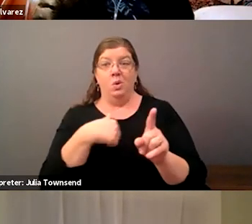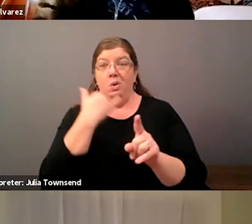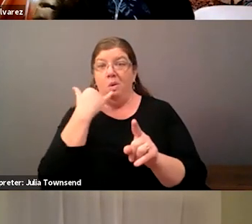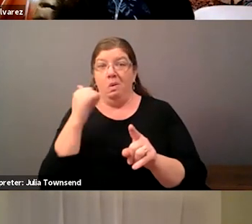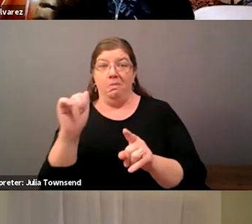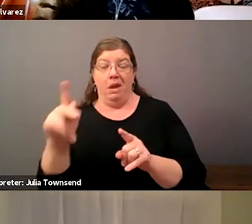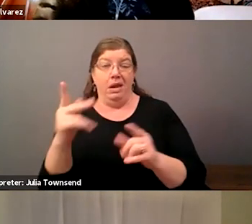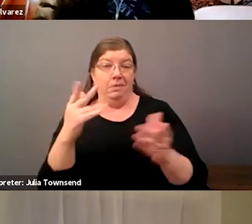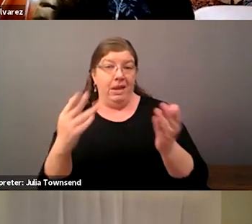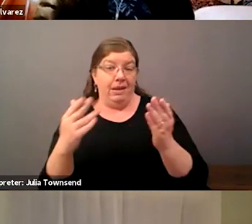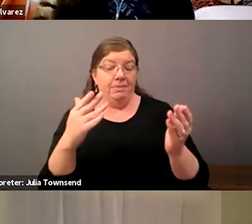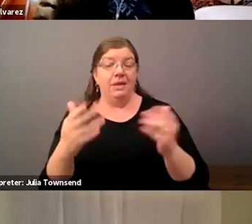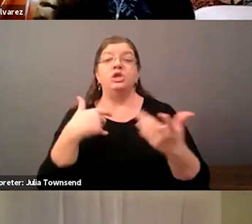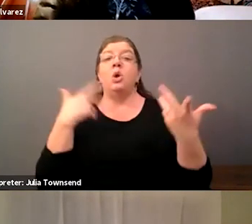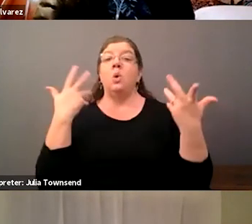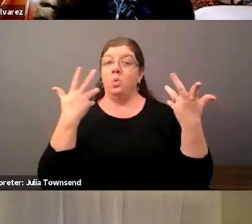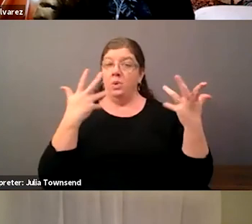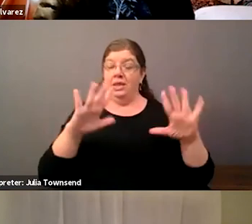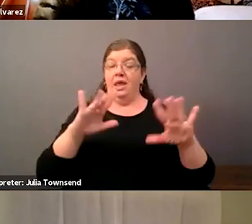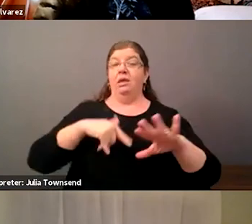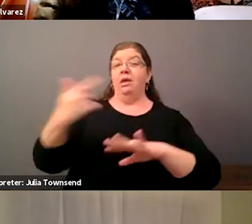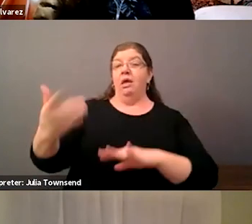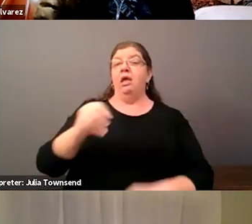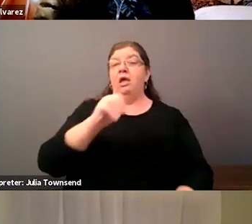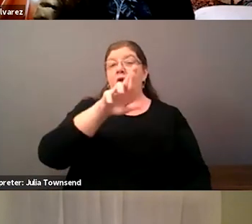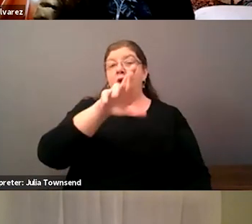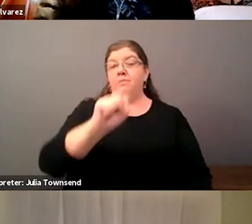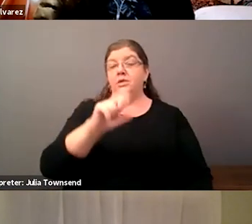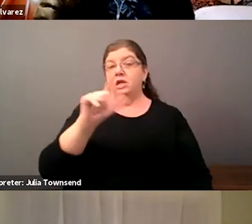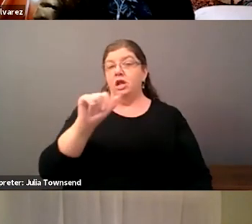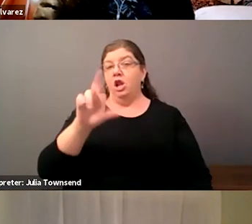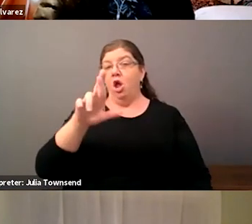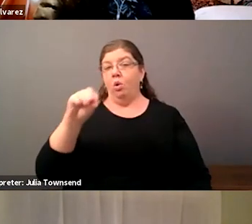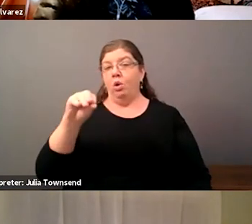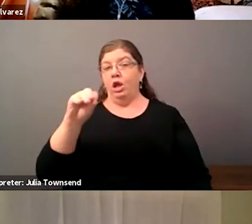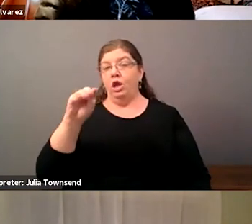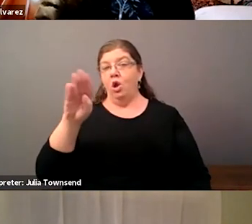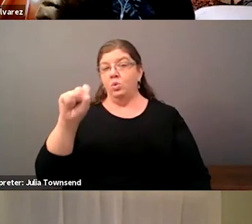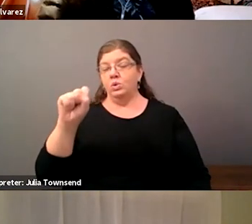that so with that i'll turn it over to miss laurio's heart and please